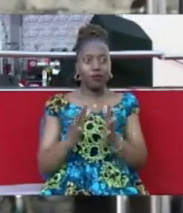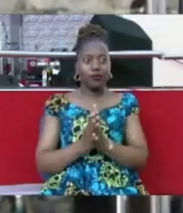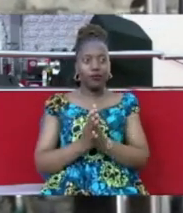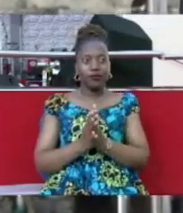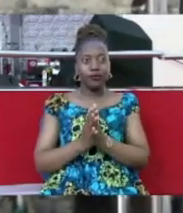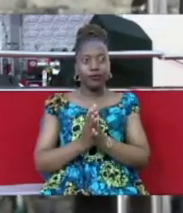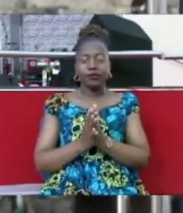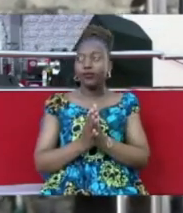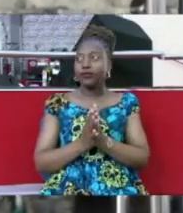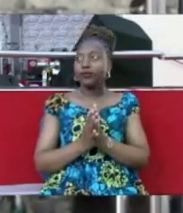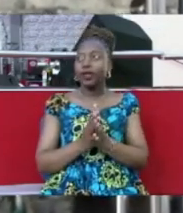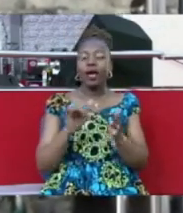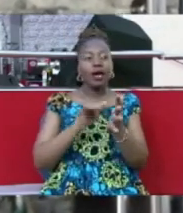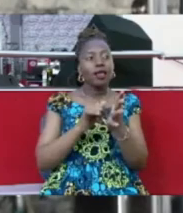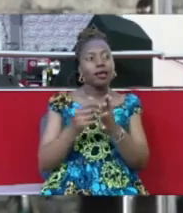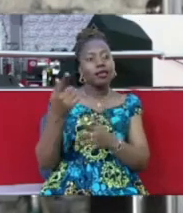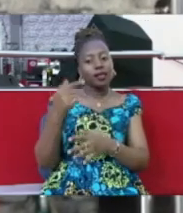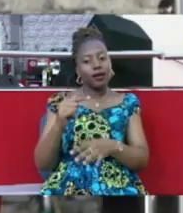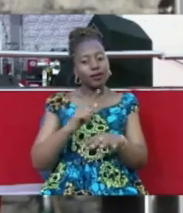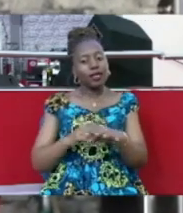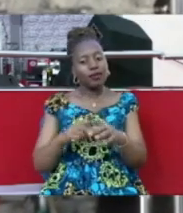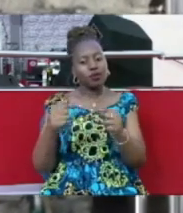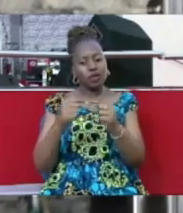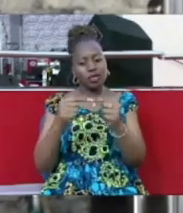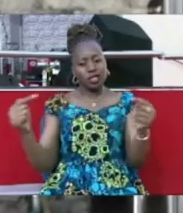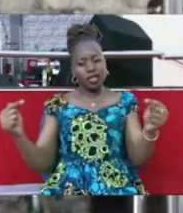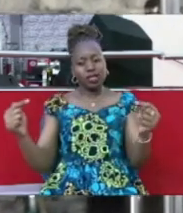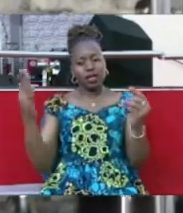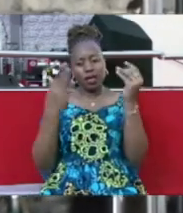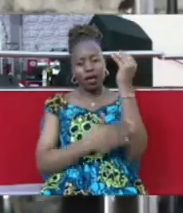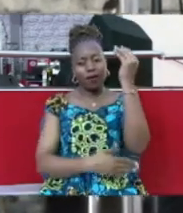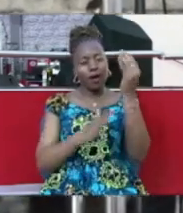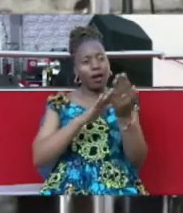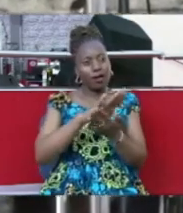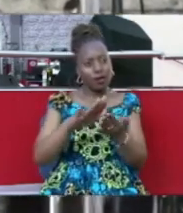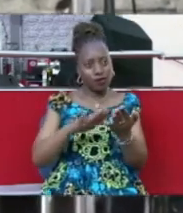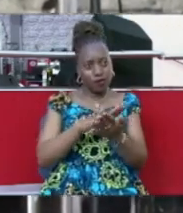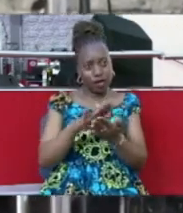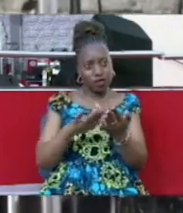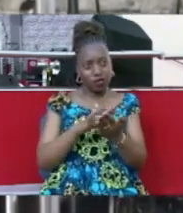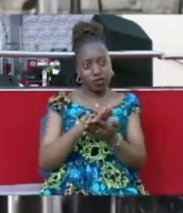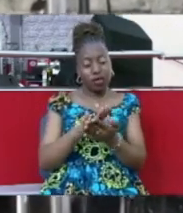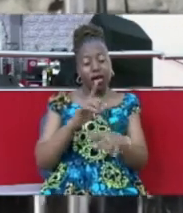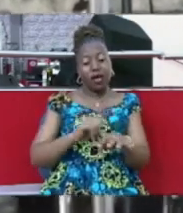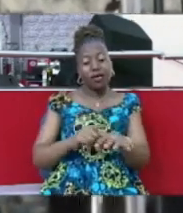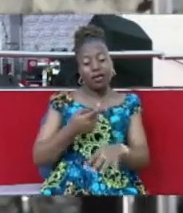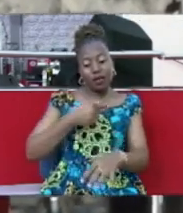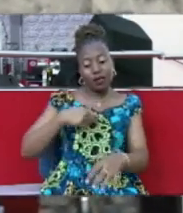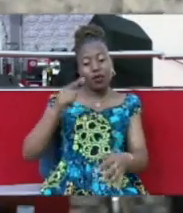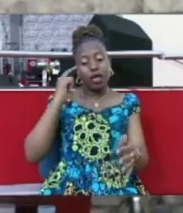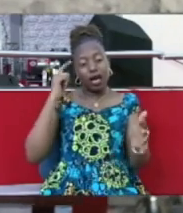atafurahia kukua pale. That comes when we reject the strongholds. Hiyo inafanyika tunapokataa pingamizi. When we acknowledge him as